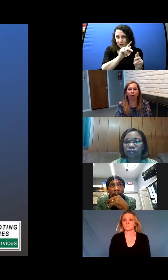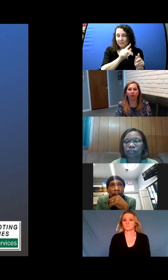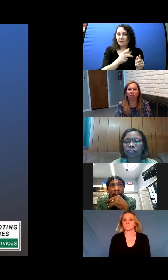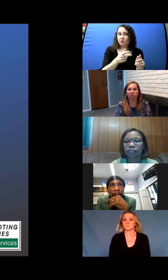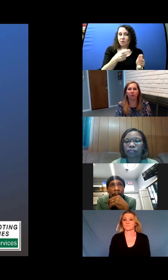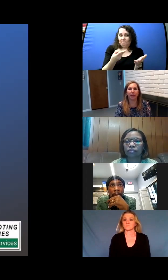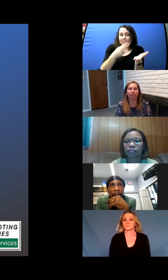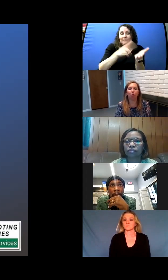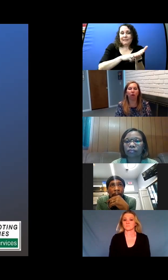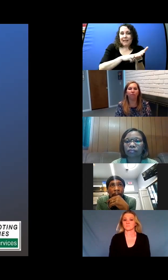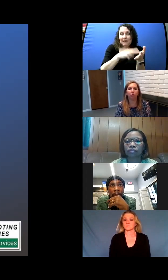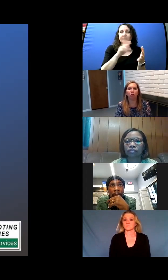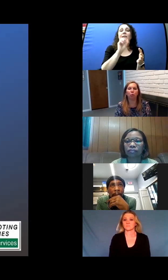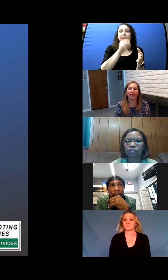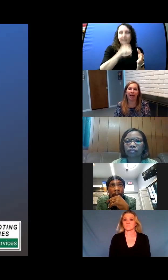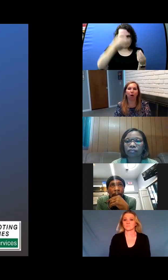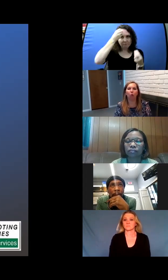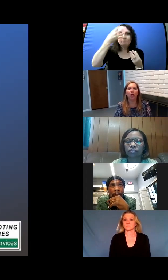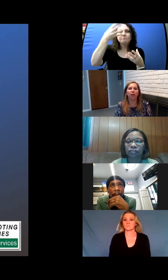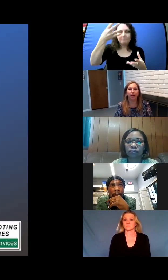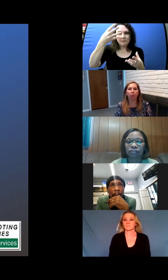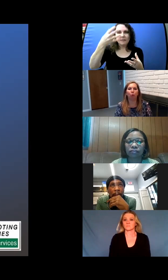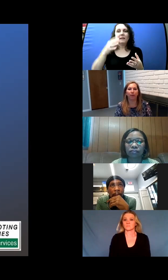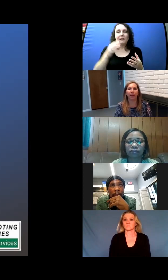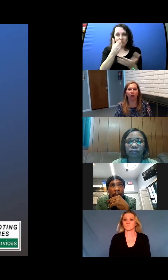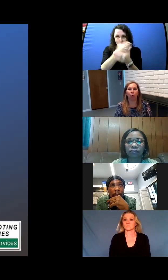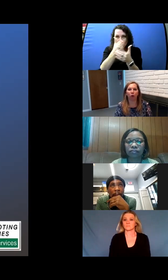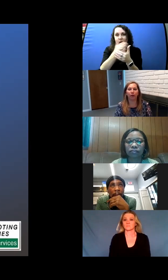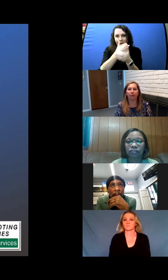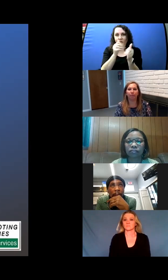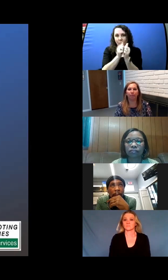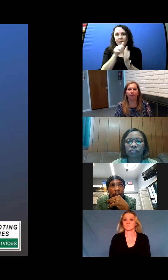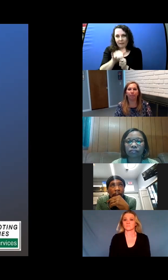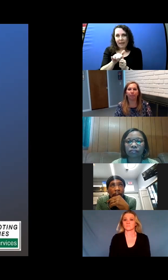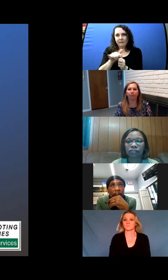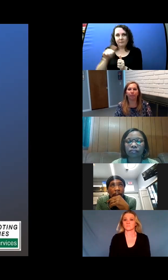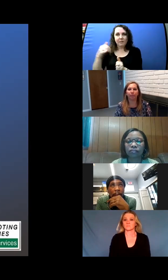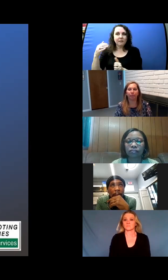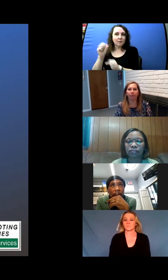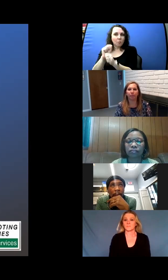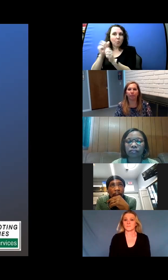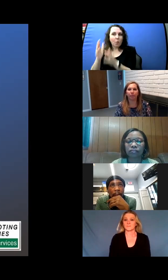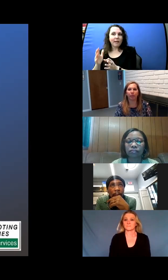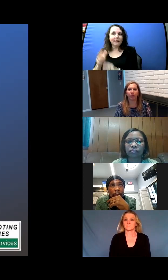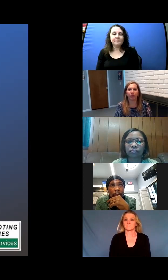get information to make him more comfortable to allow the employee back at work.